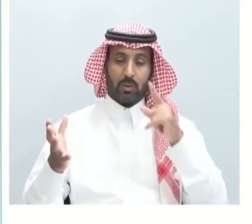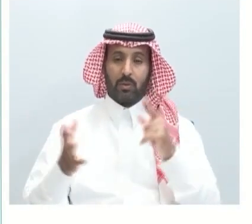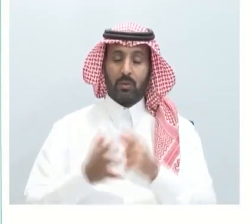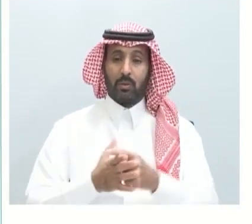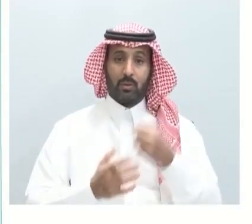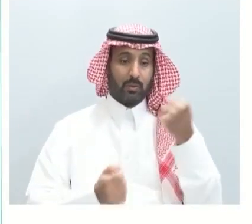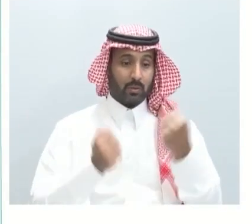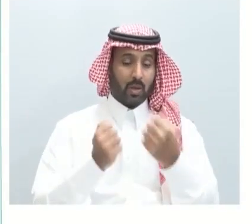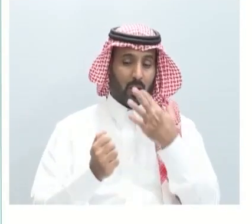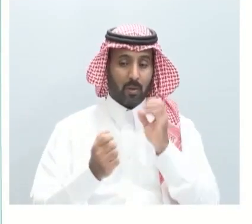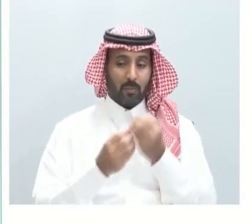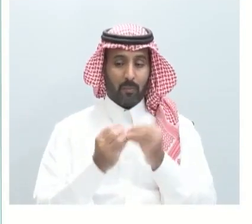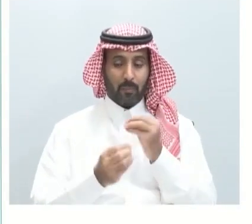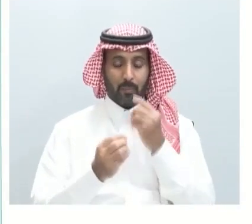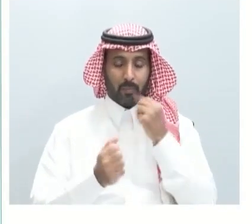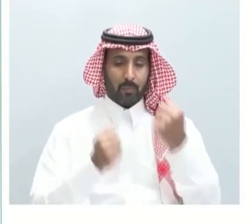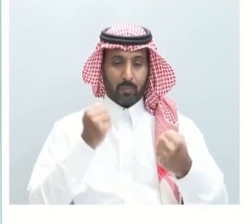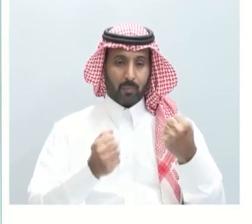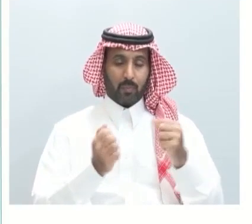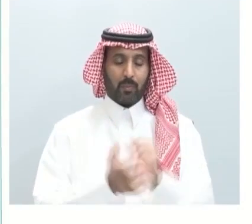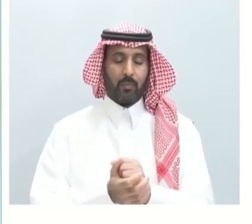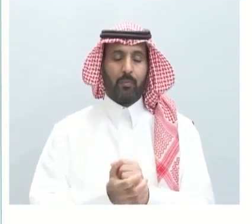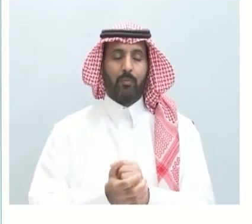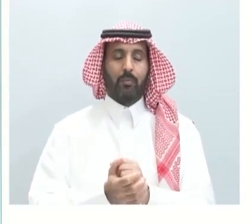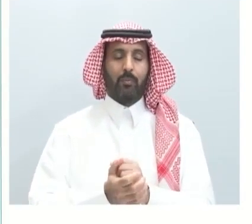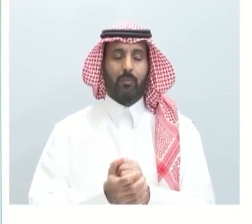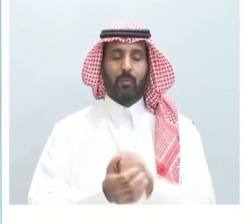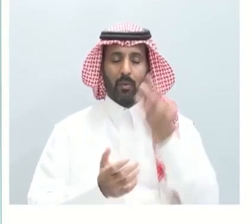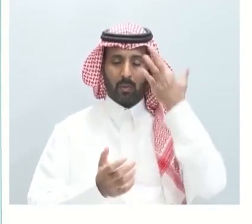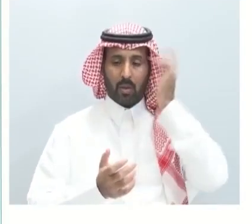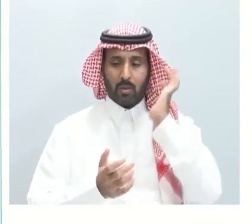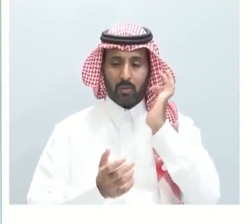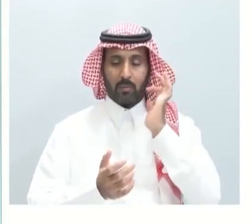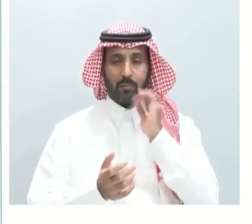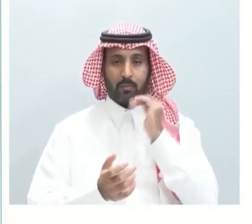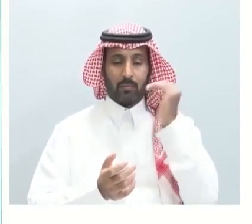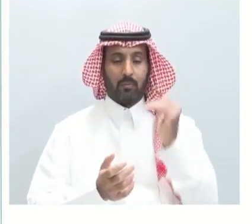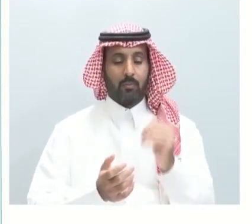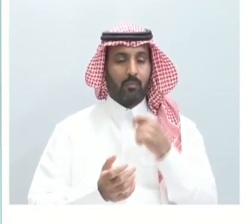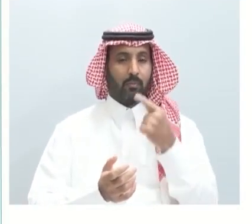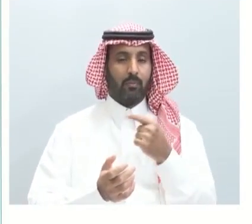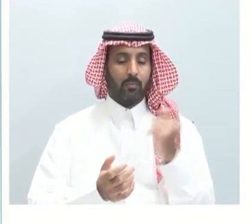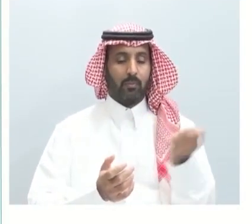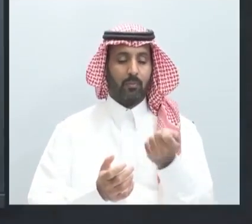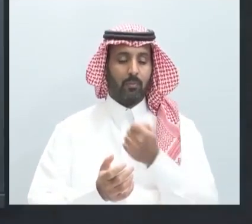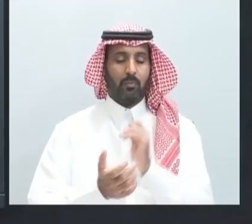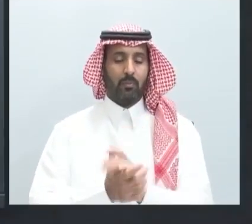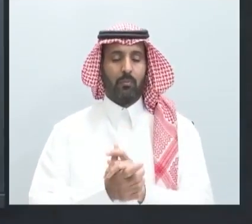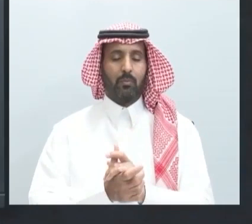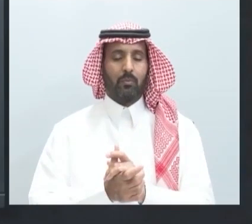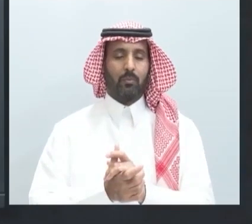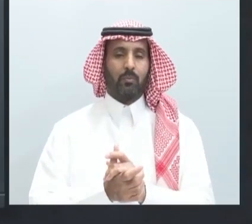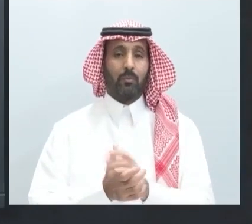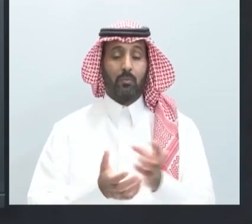size. White is a color. And the word car. So you can describe any object that you have with more